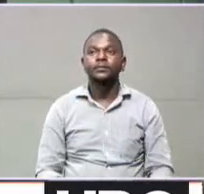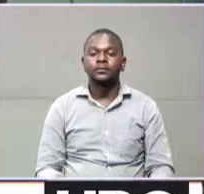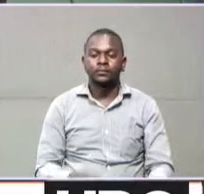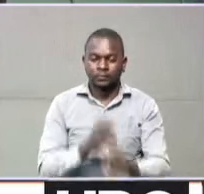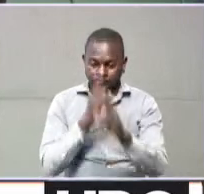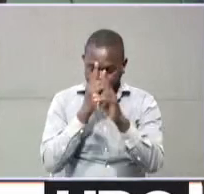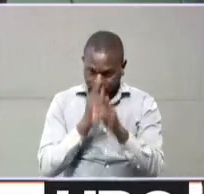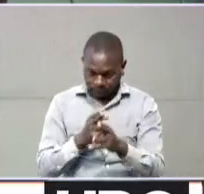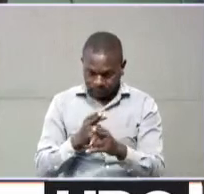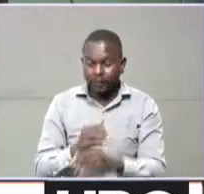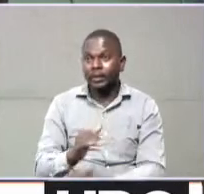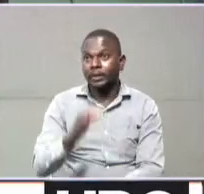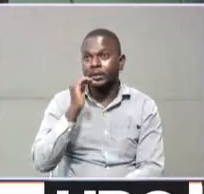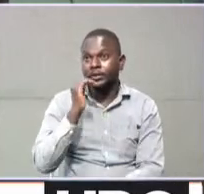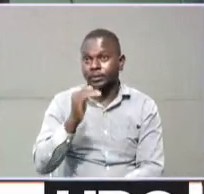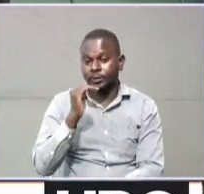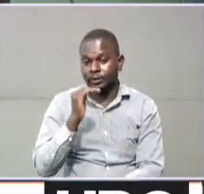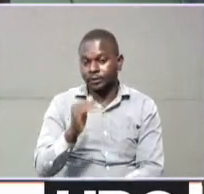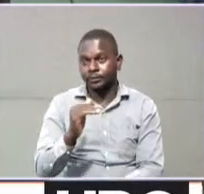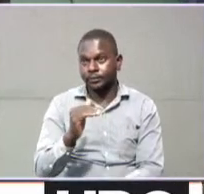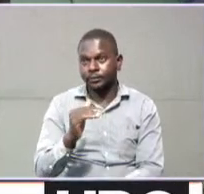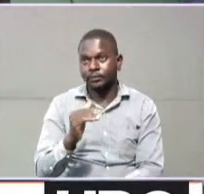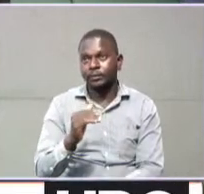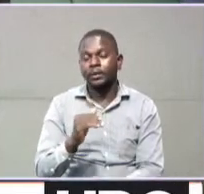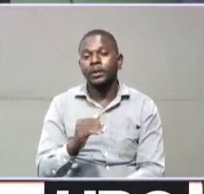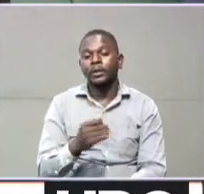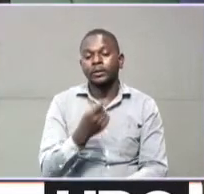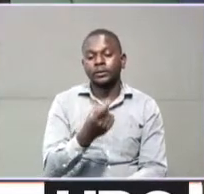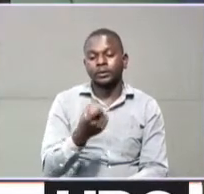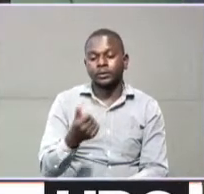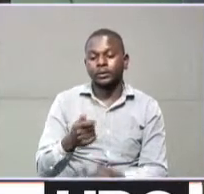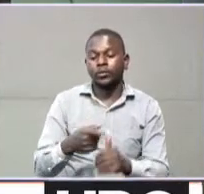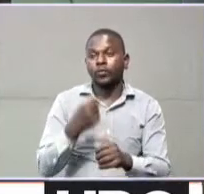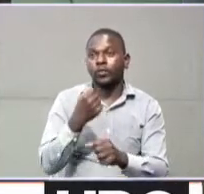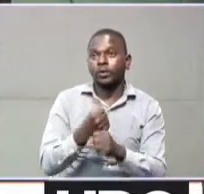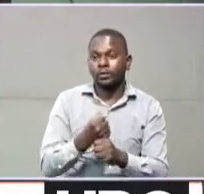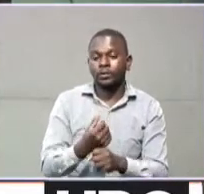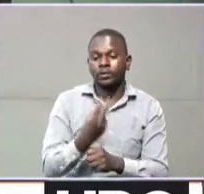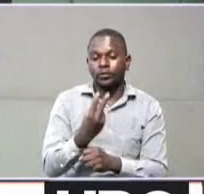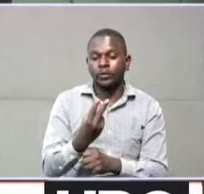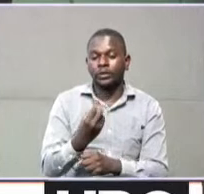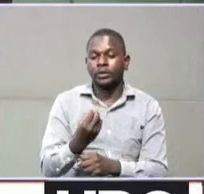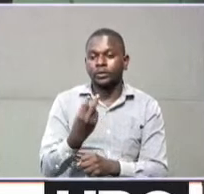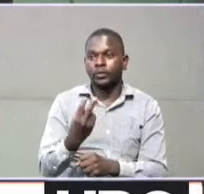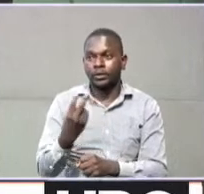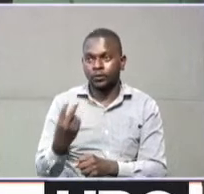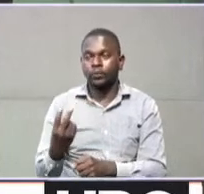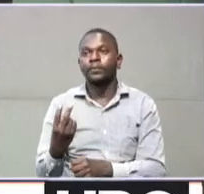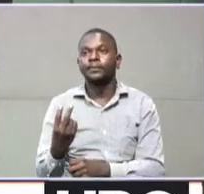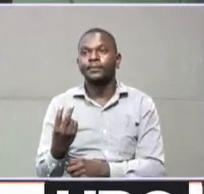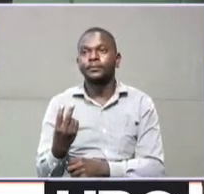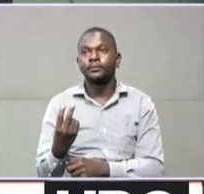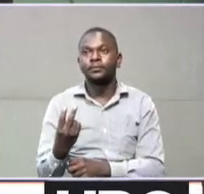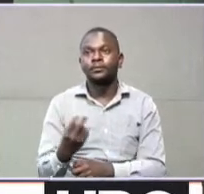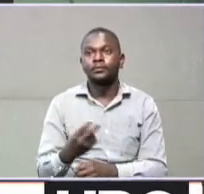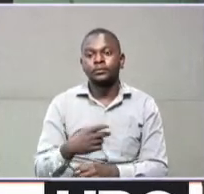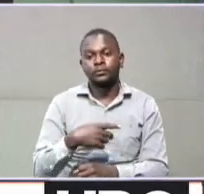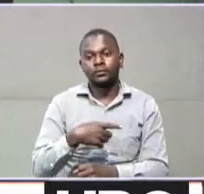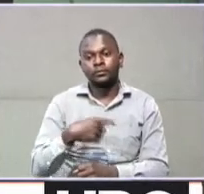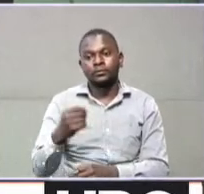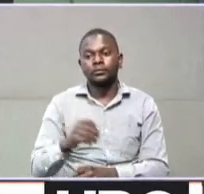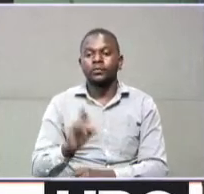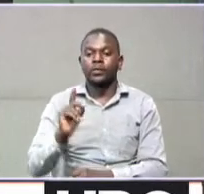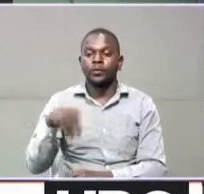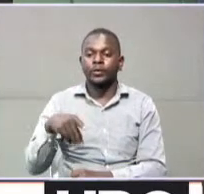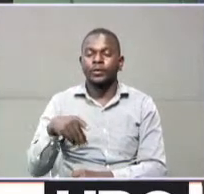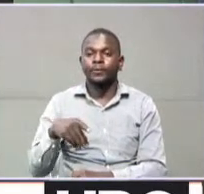write honorable speaker on the 16th of august 2022 i went to the democratic